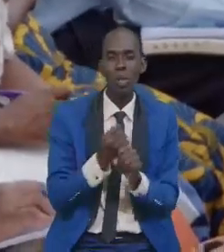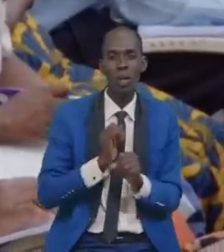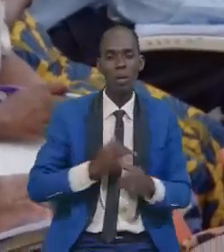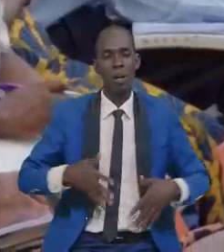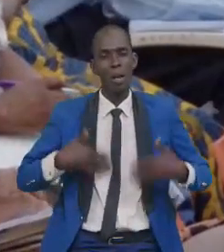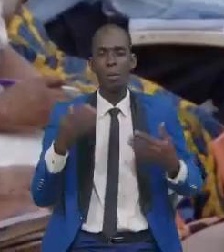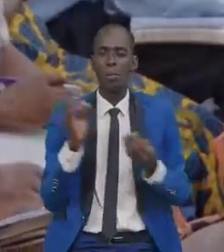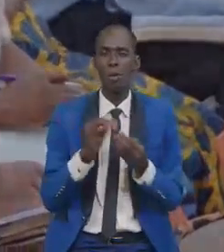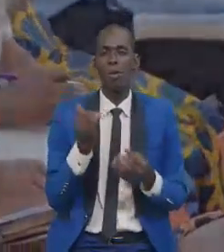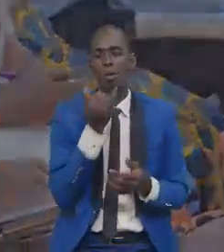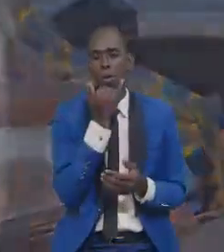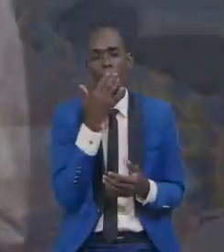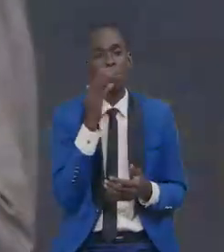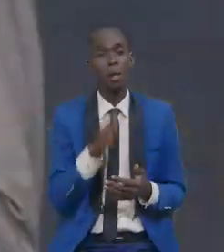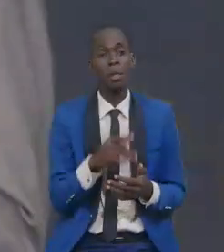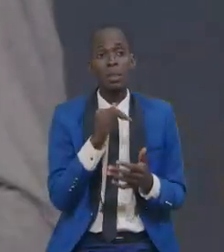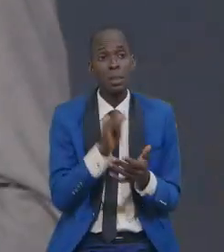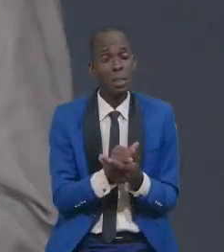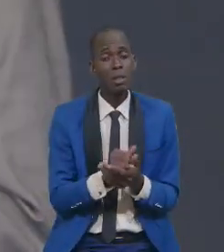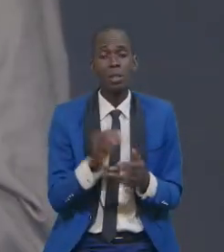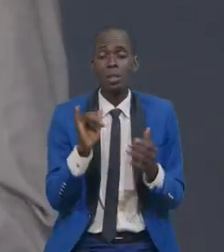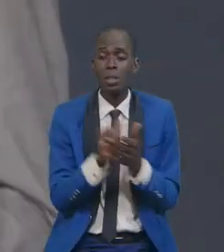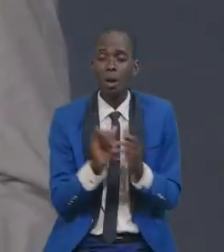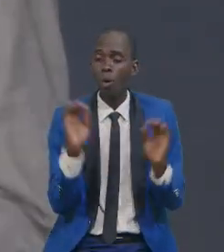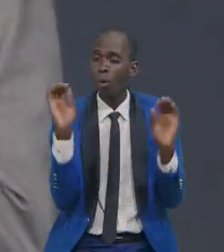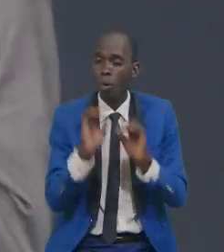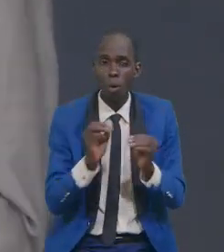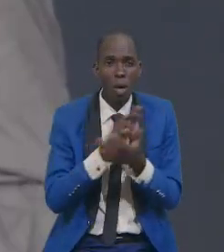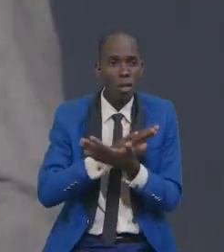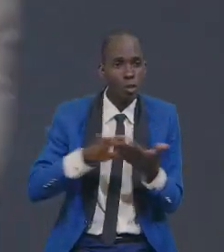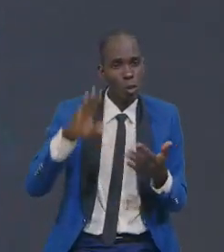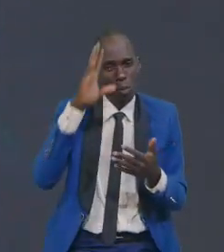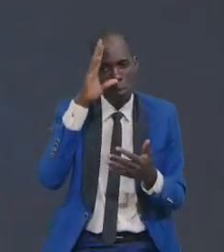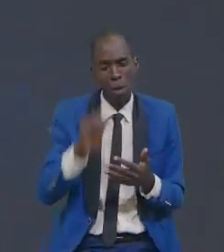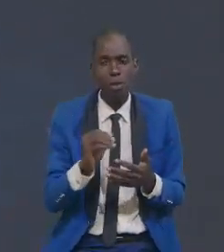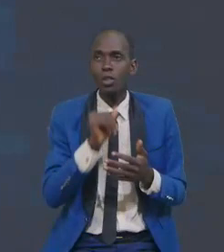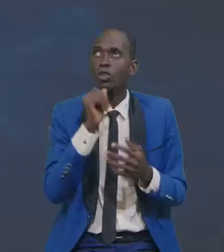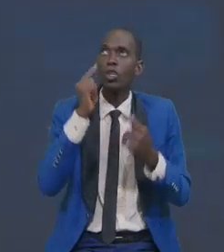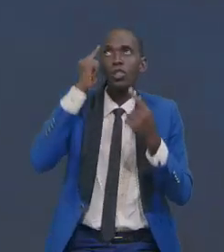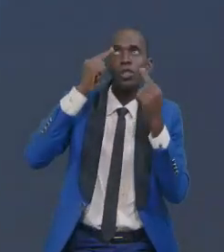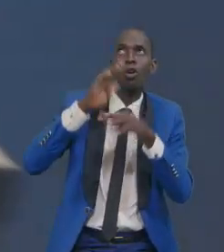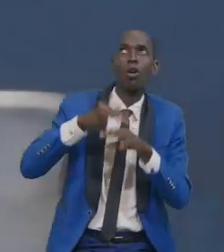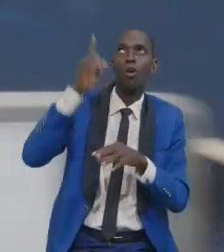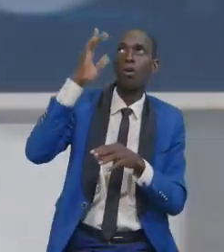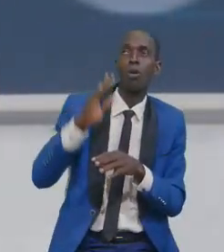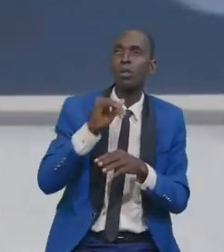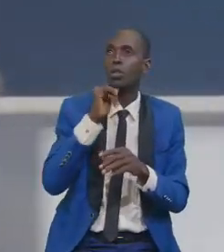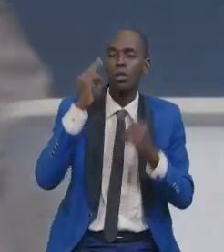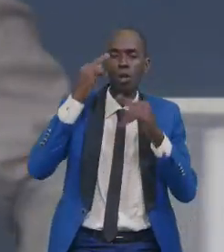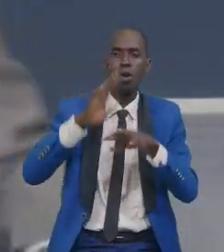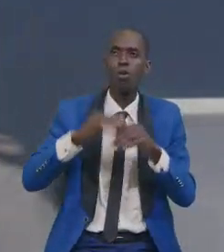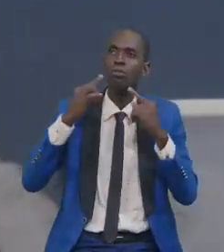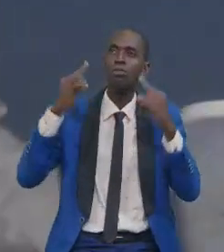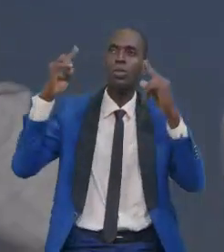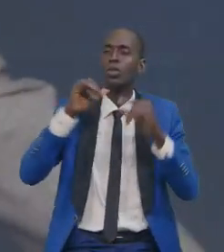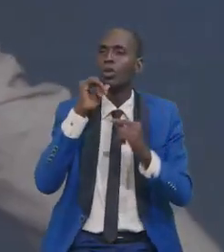the righteous man who is thinking, not thinking of progress, not thinking of power, not thinking of, you know, good things in